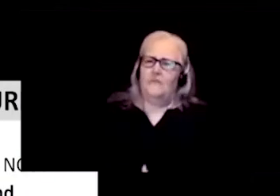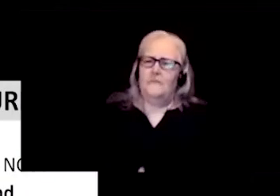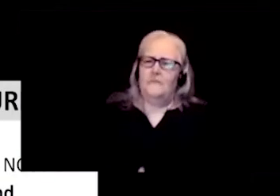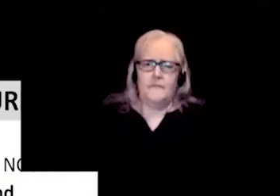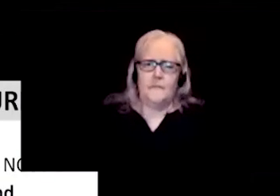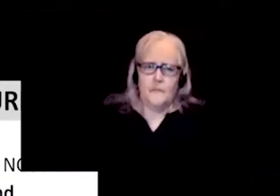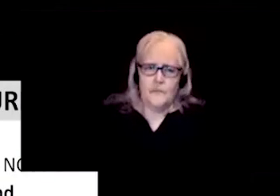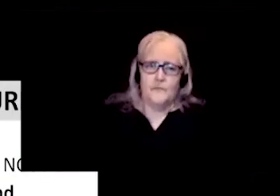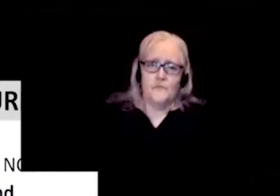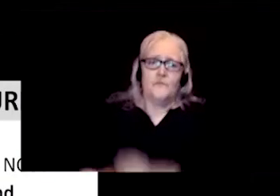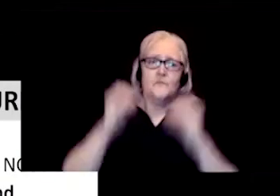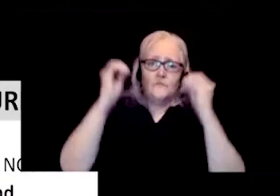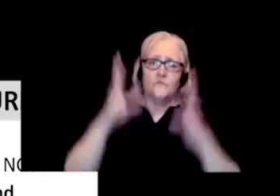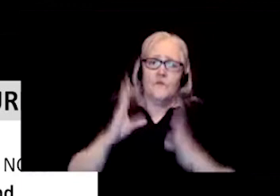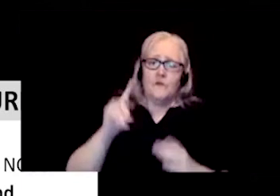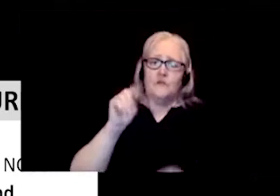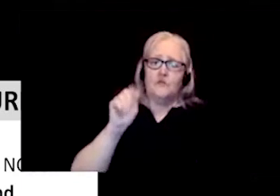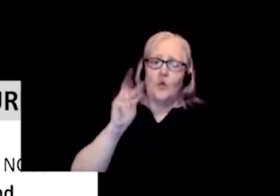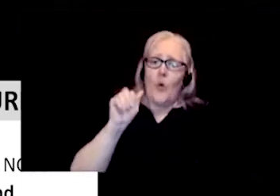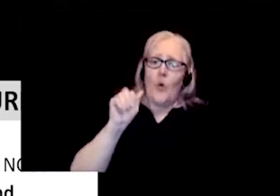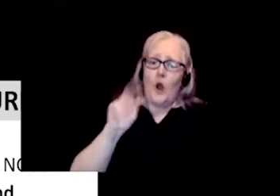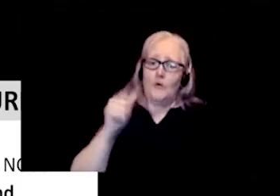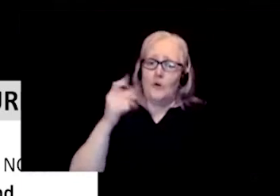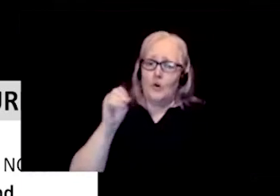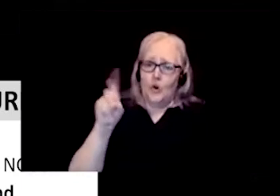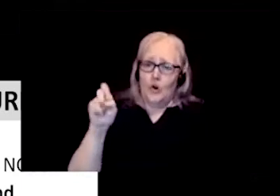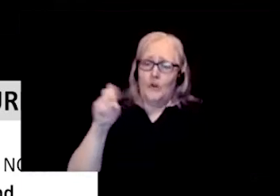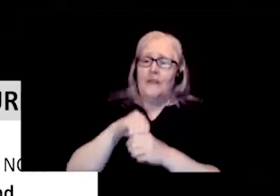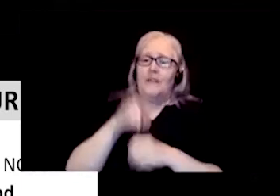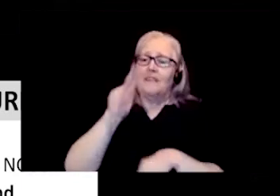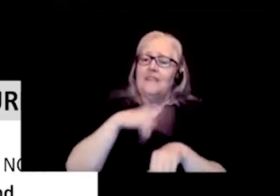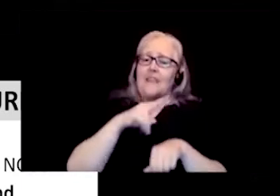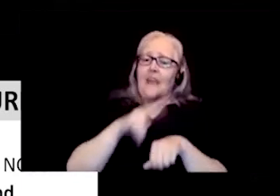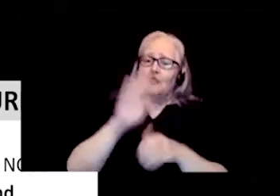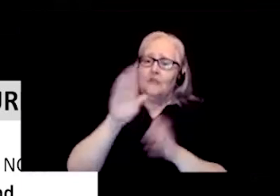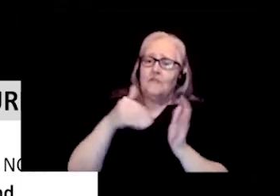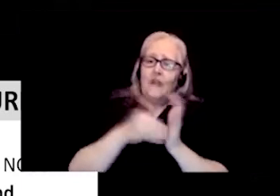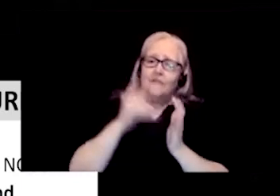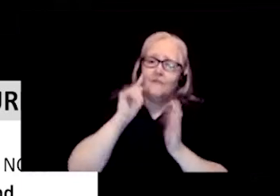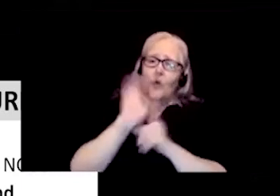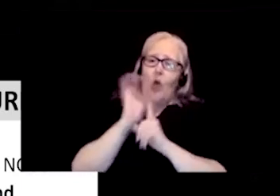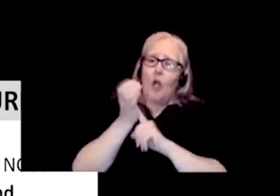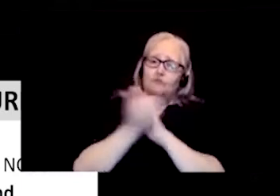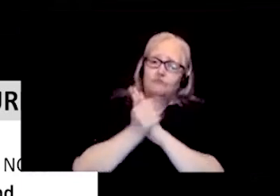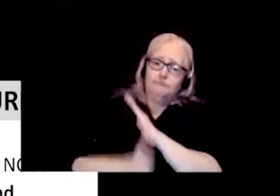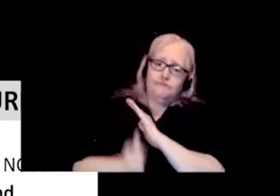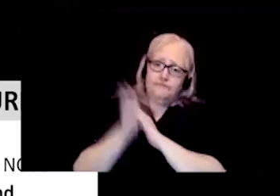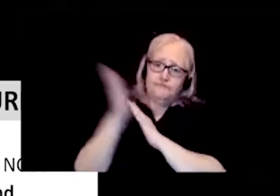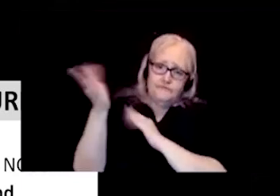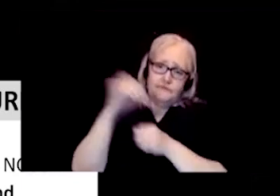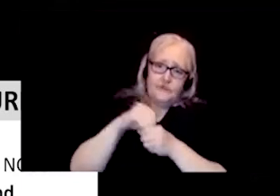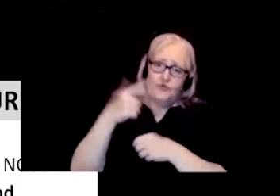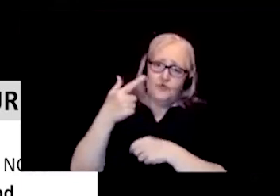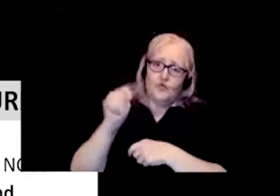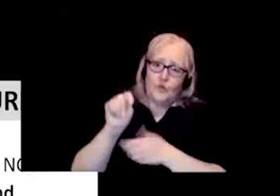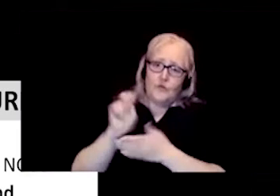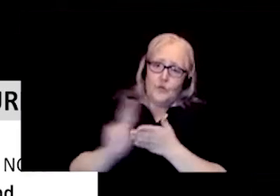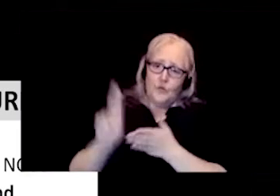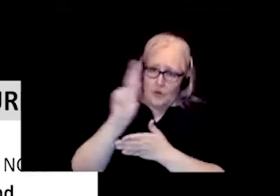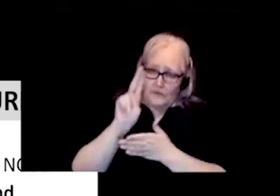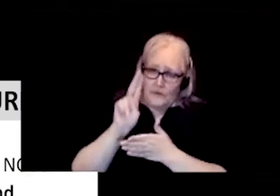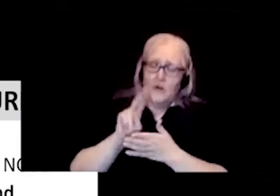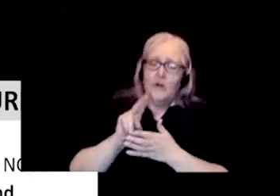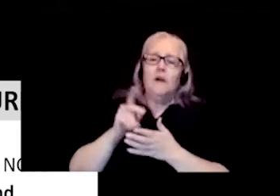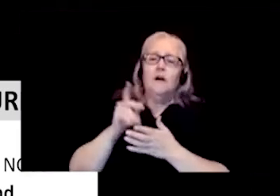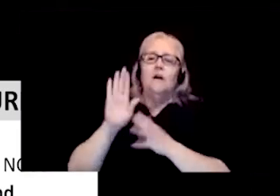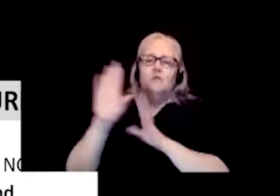Professor Tawara Good and her colleagues at the National Center for Cultural Competence at Georgetown University has proposed a more